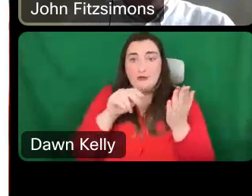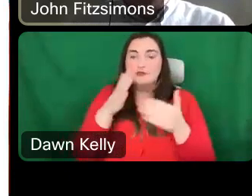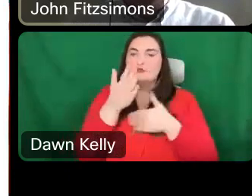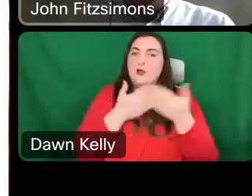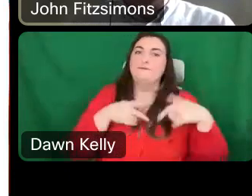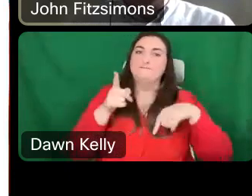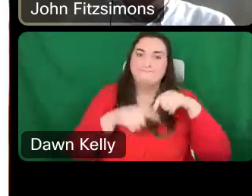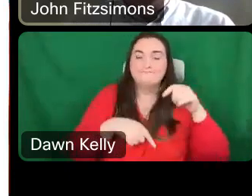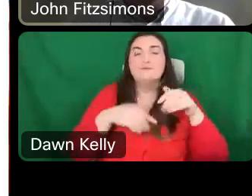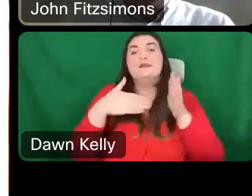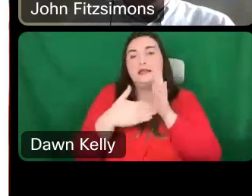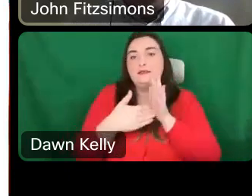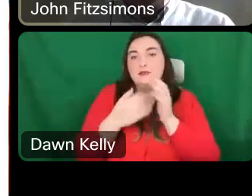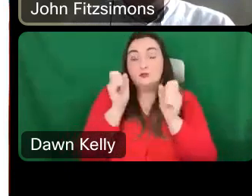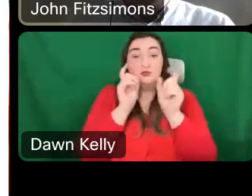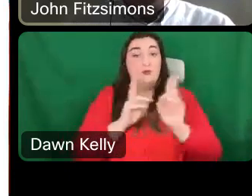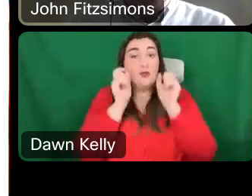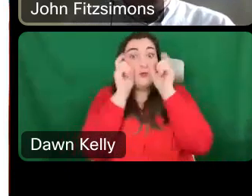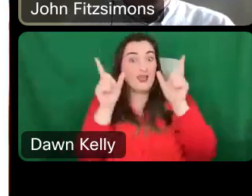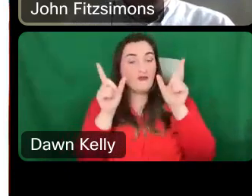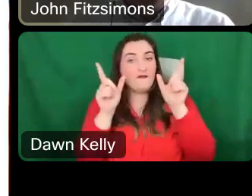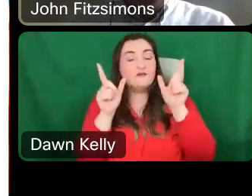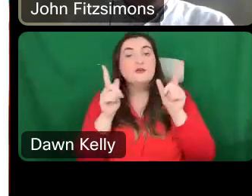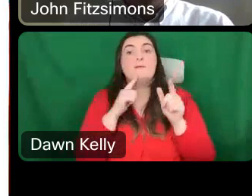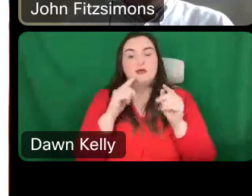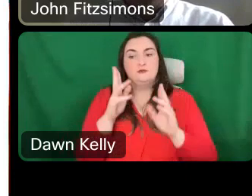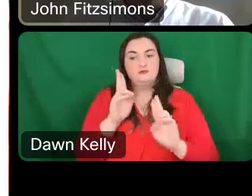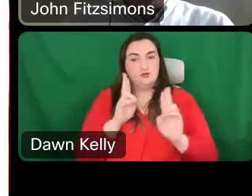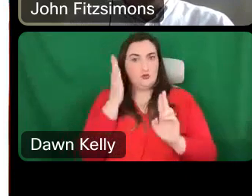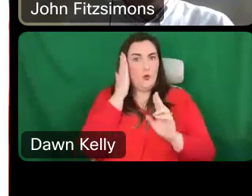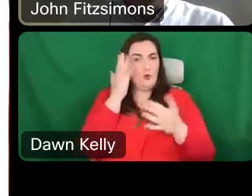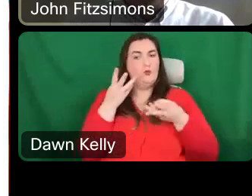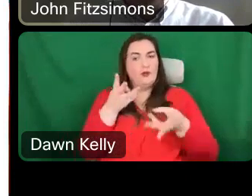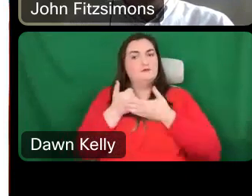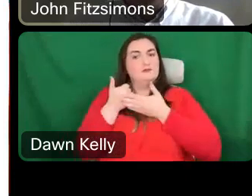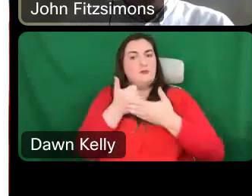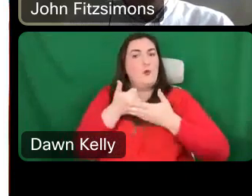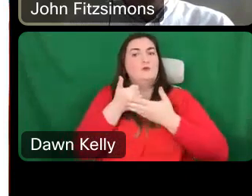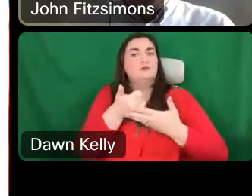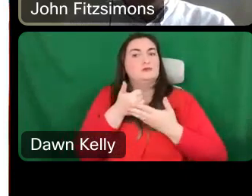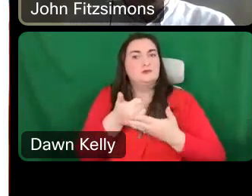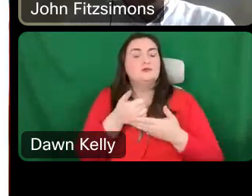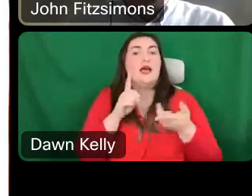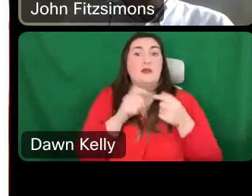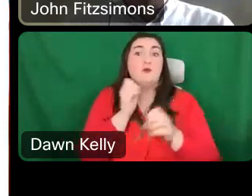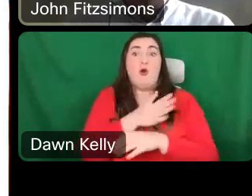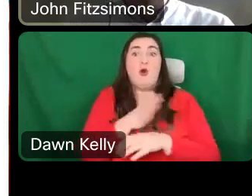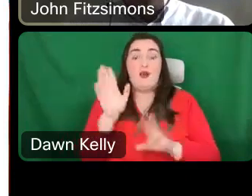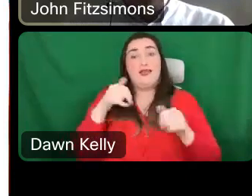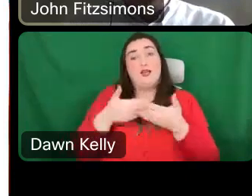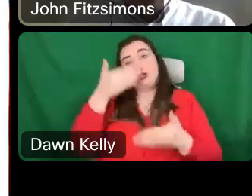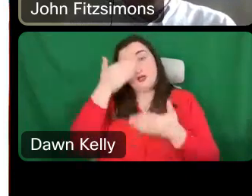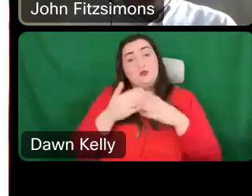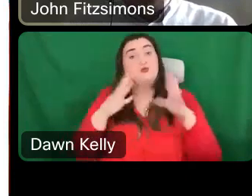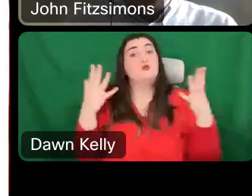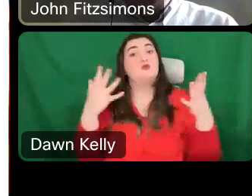think it's important to know that this will be supported, and I think we'll all learn together. And that's our